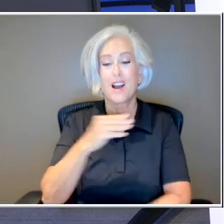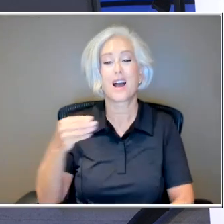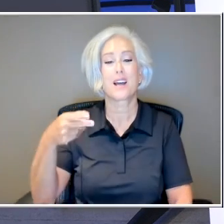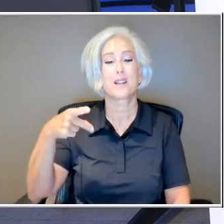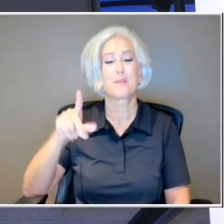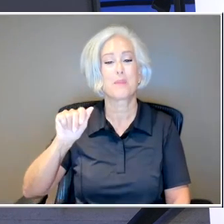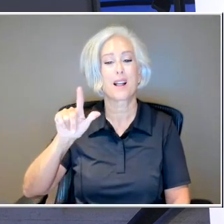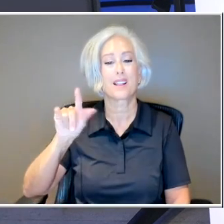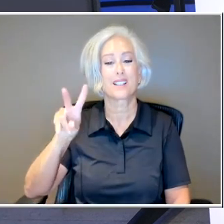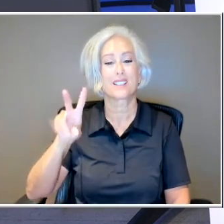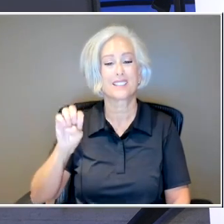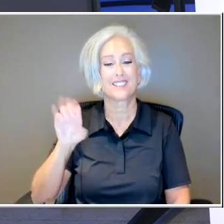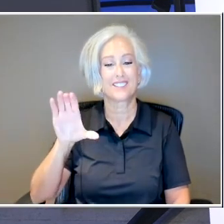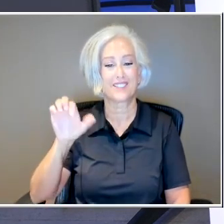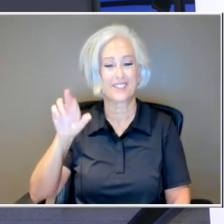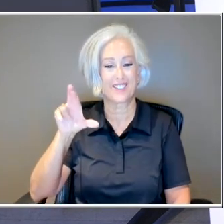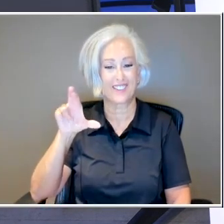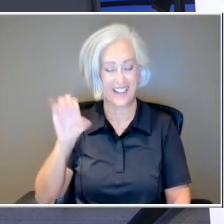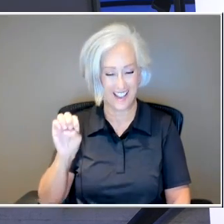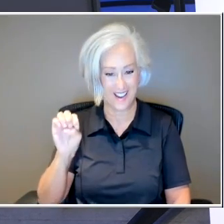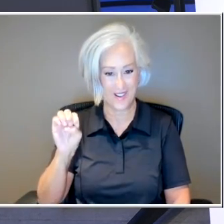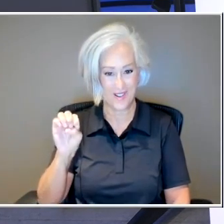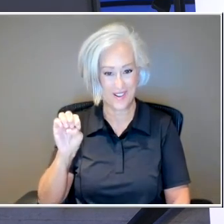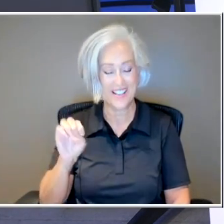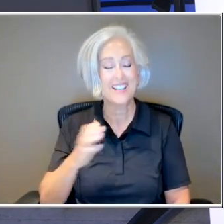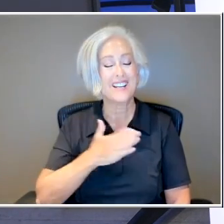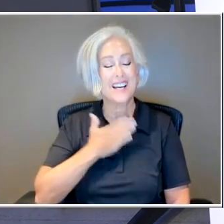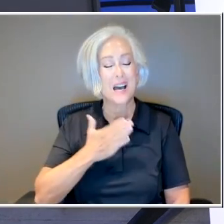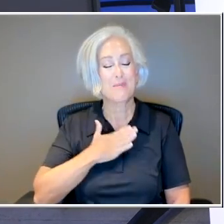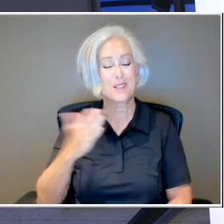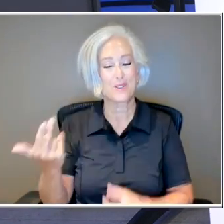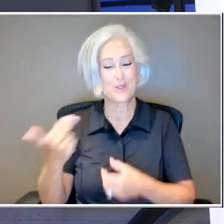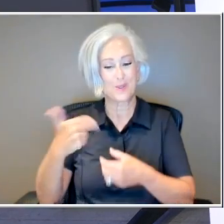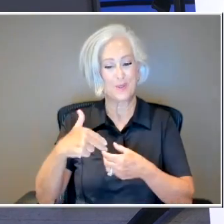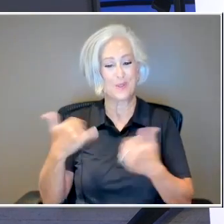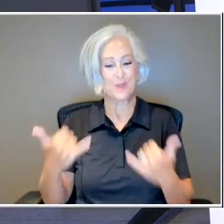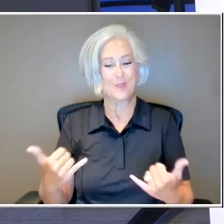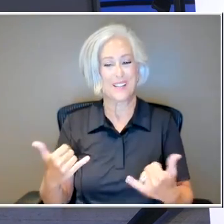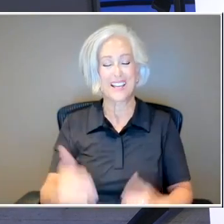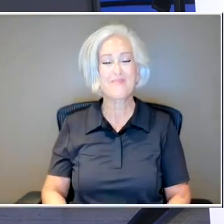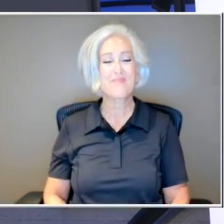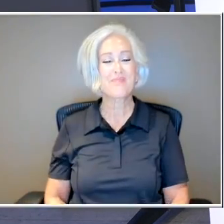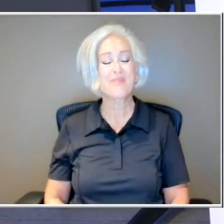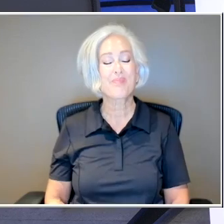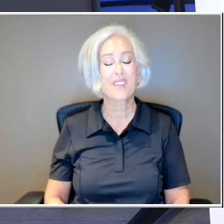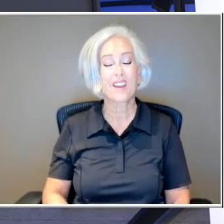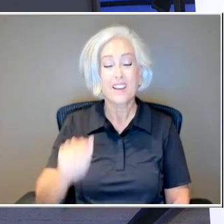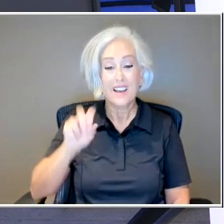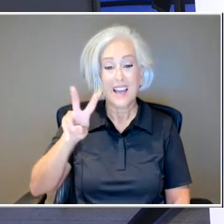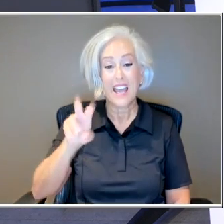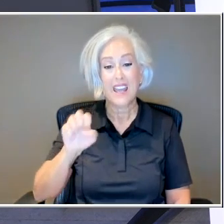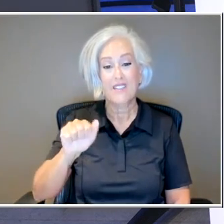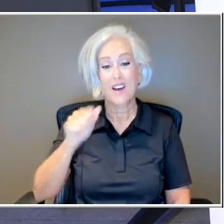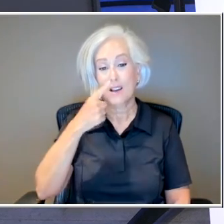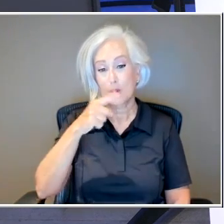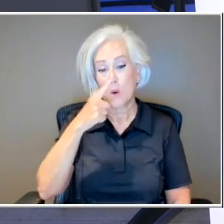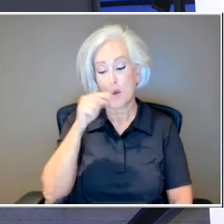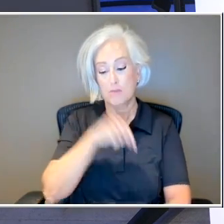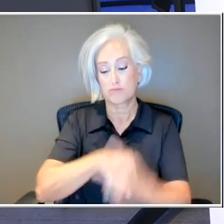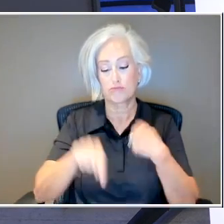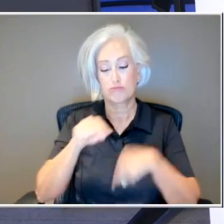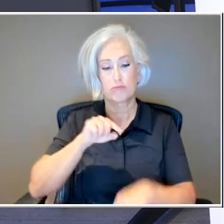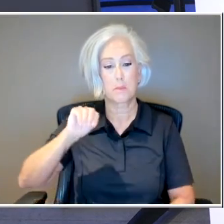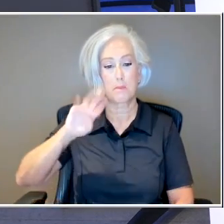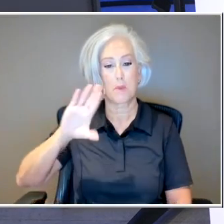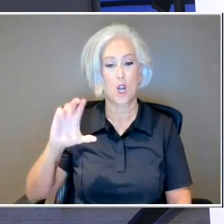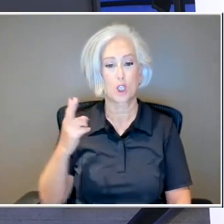at the desk. Happy to be here. You're always interesting to have on, and you have so much to share. So, Ava, let's go back to March 2020. When we all hear the words